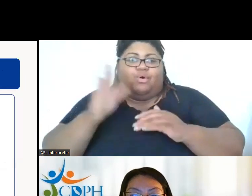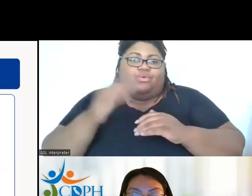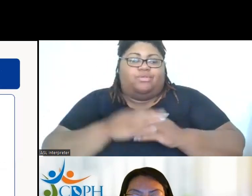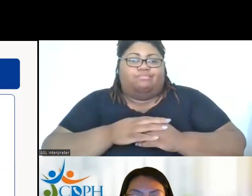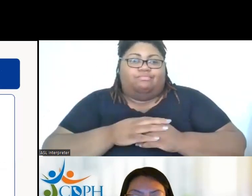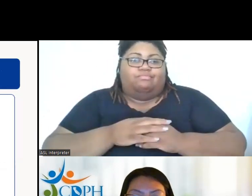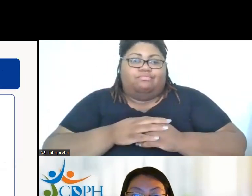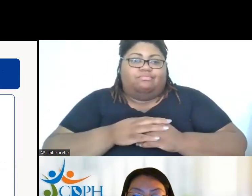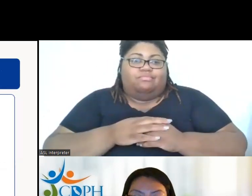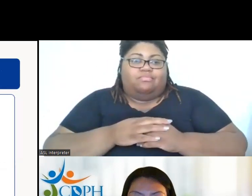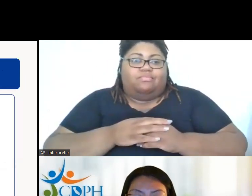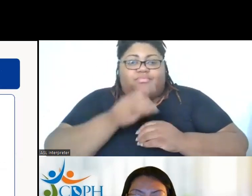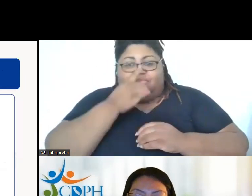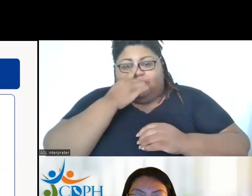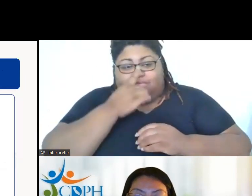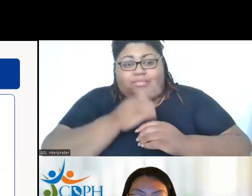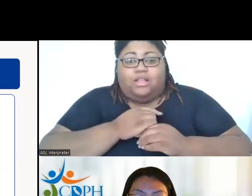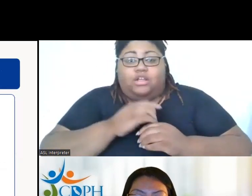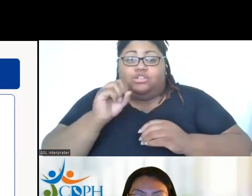And so in summary,